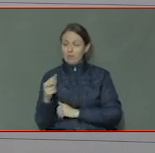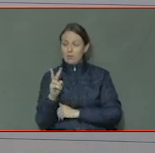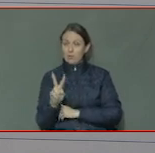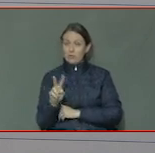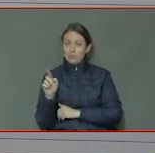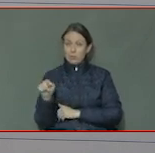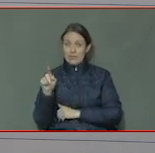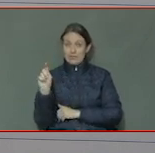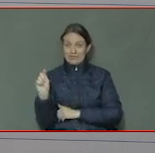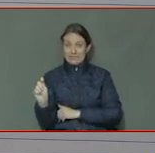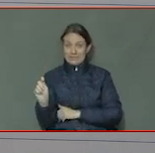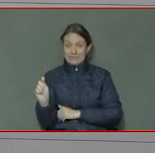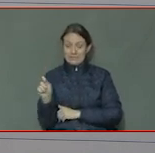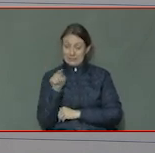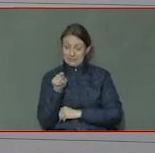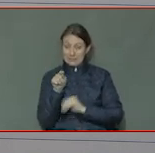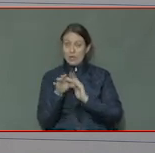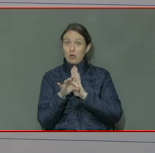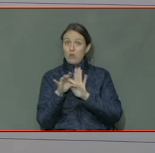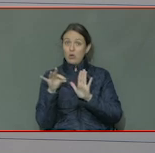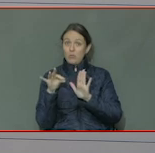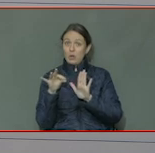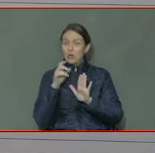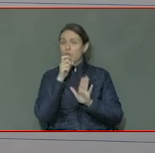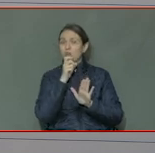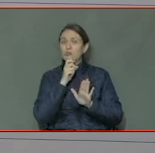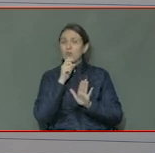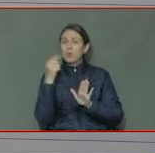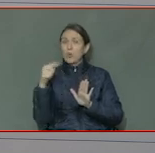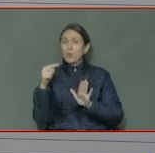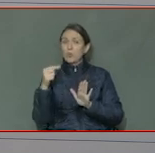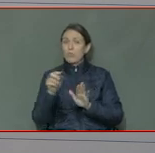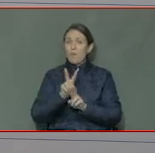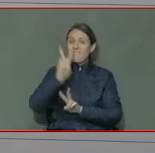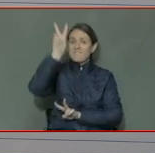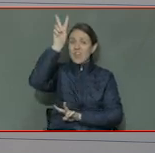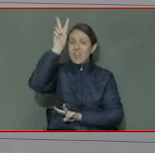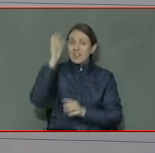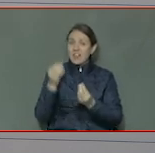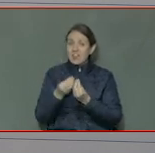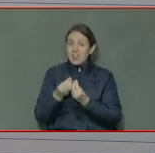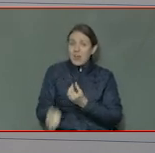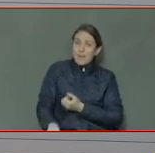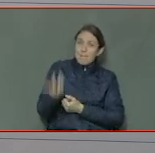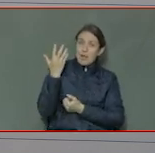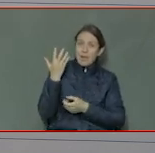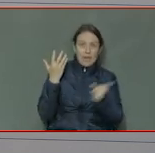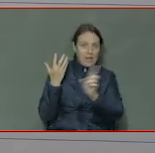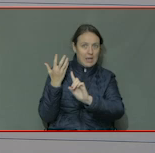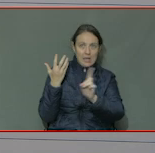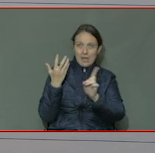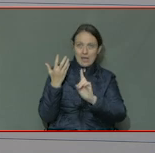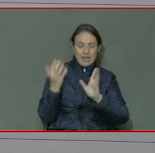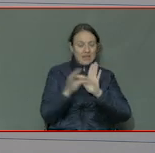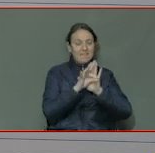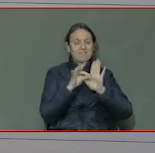T. That formula, you don't use it when doing vertical projectile, because that formula is only for